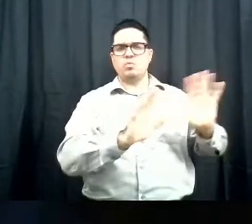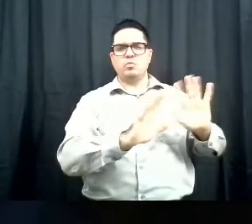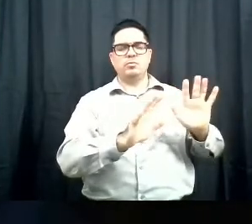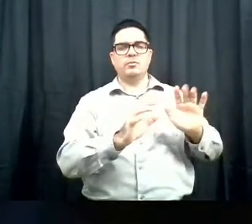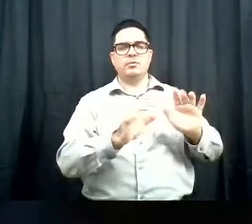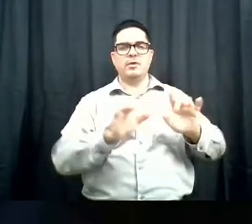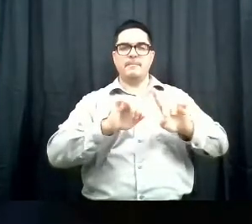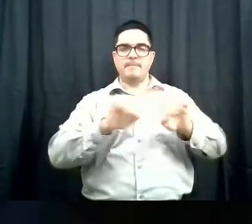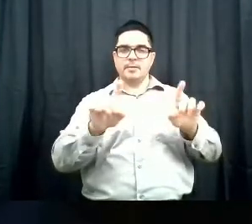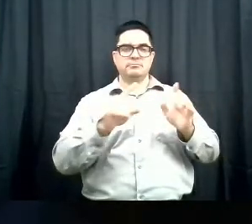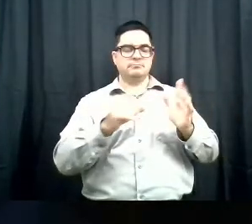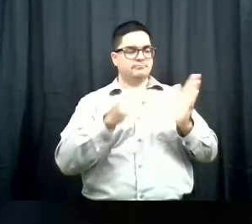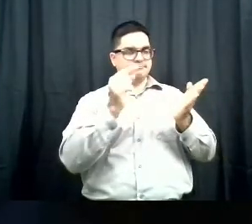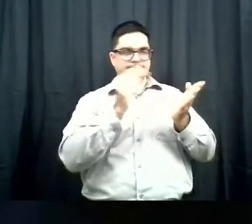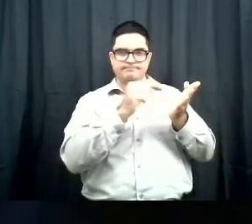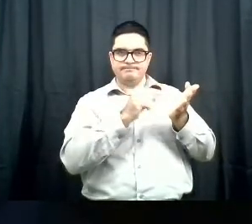on